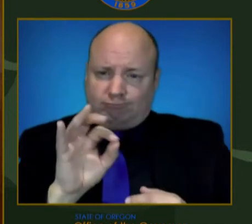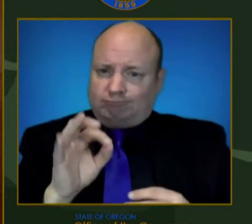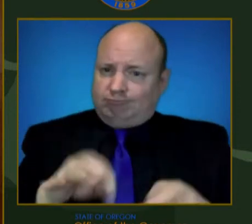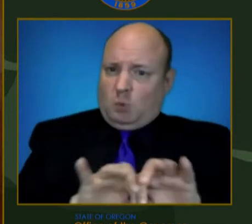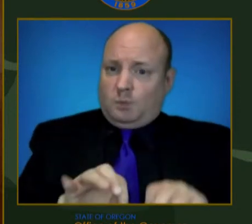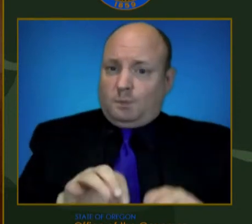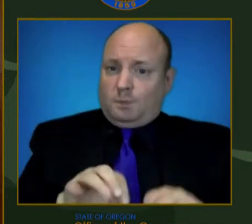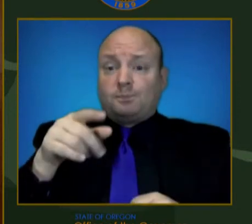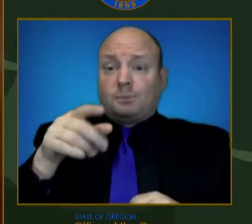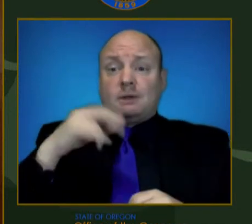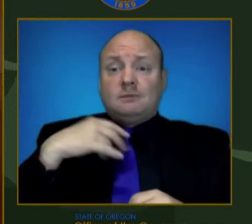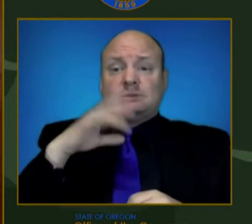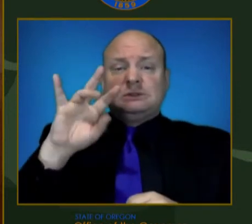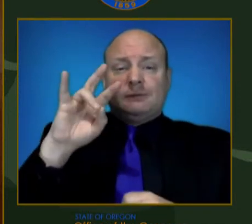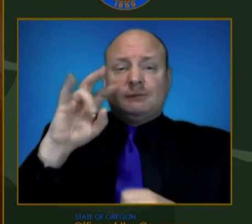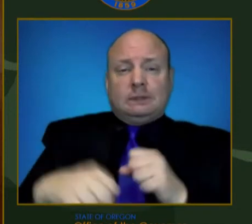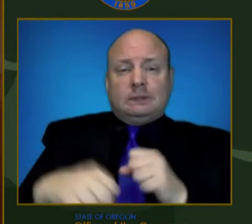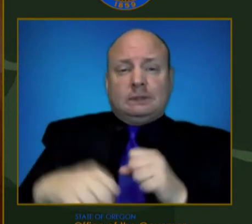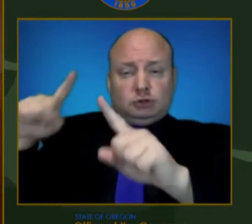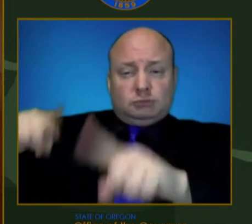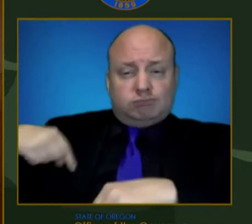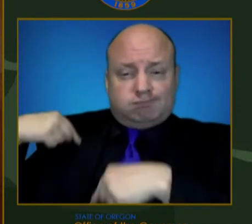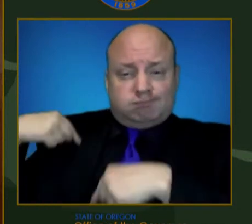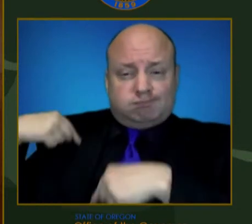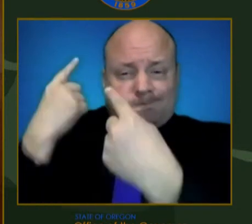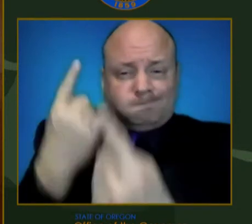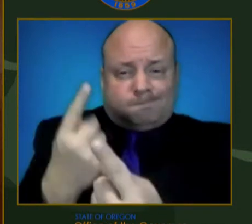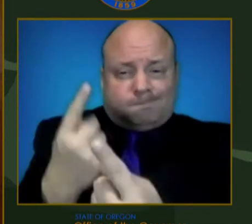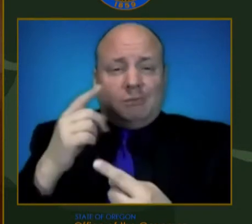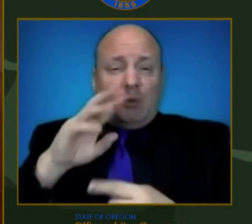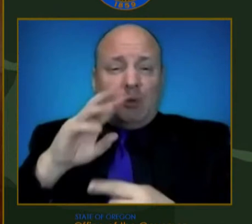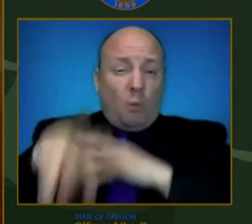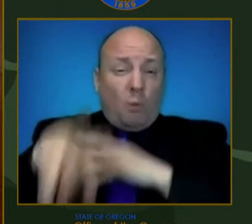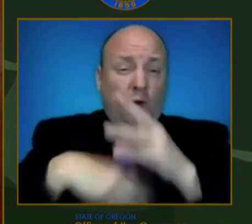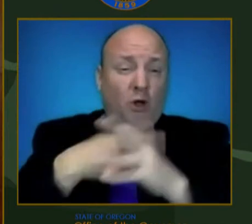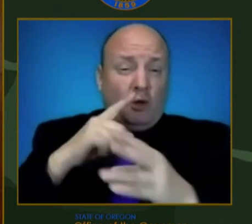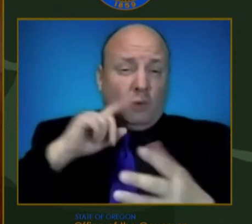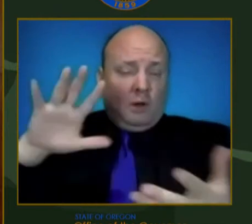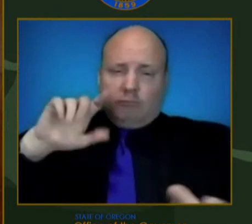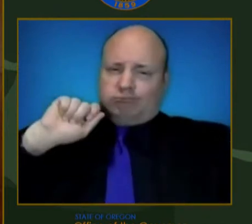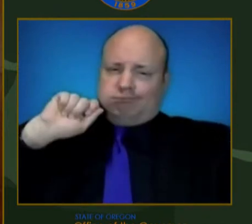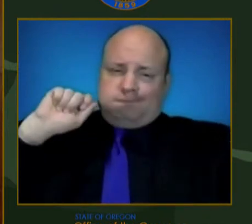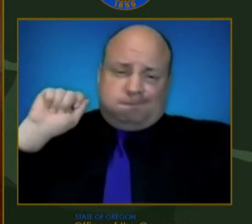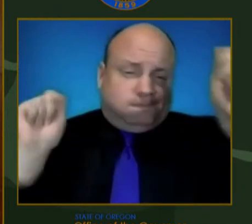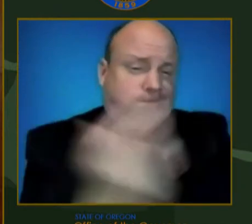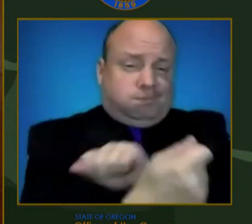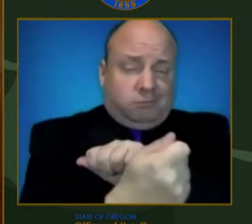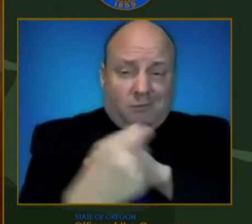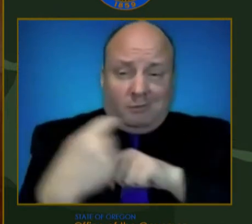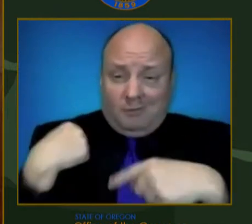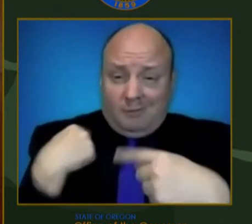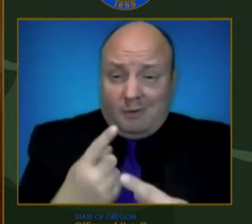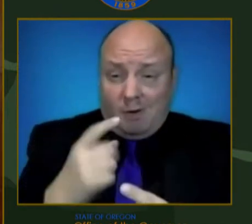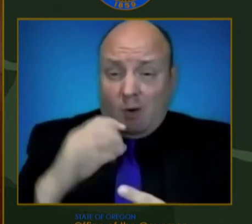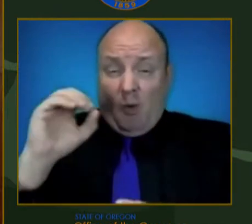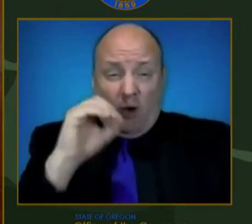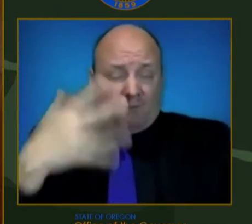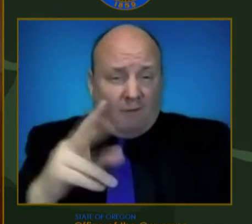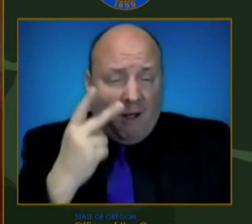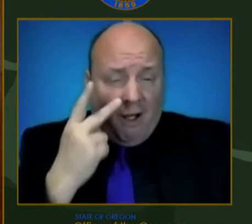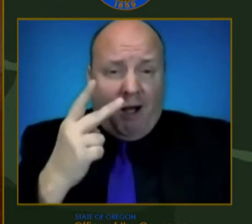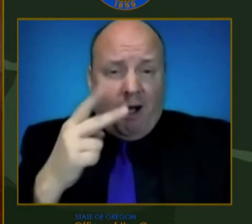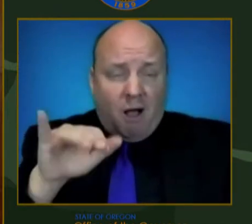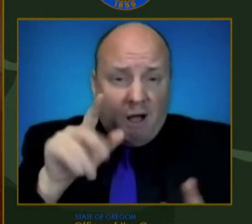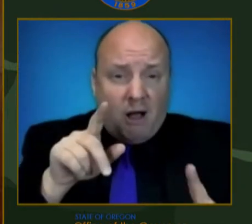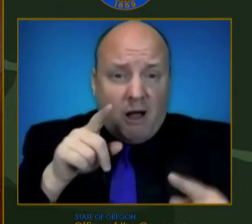ago, the world has fundamentally changed. Oregon has undoubtedly faced some of the most